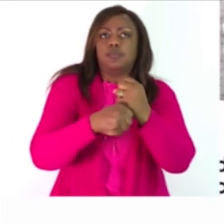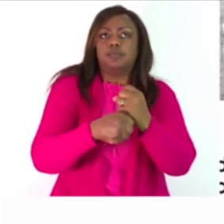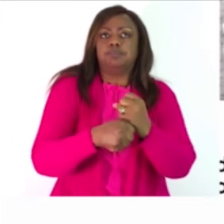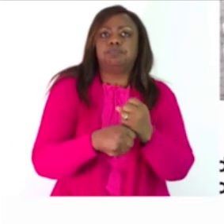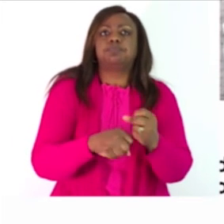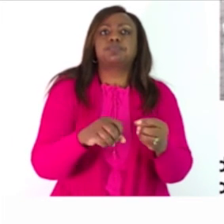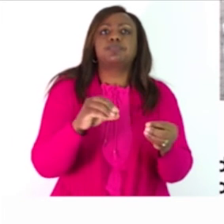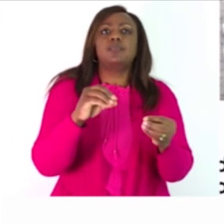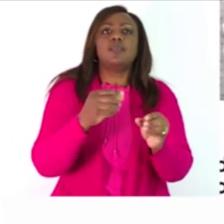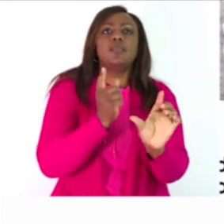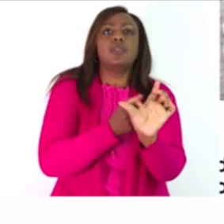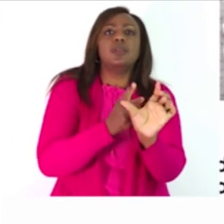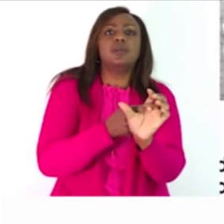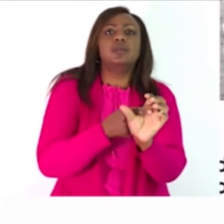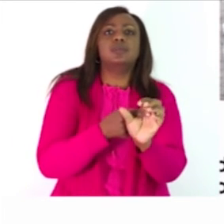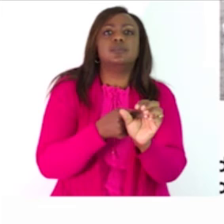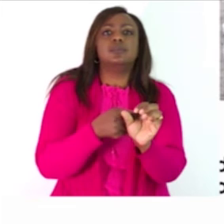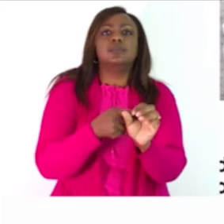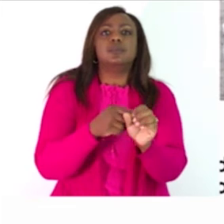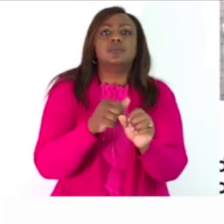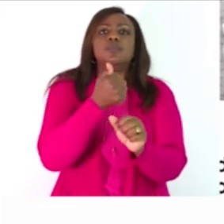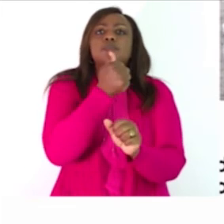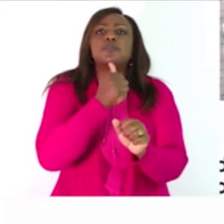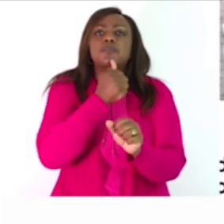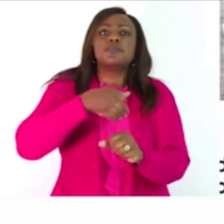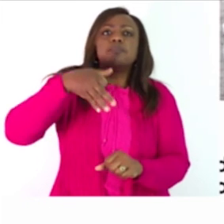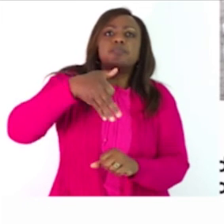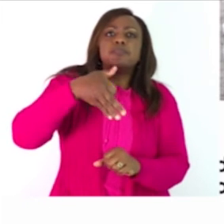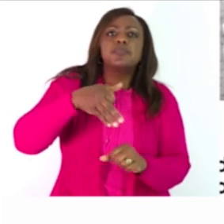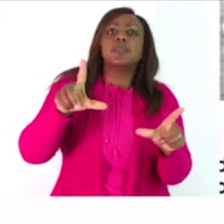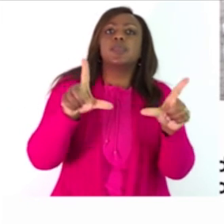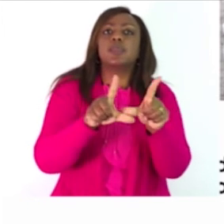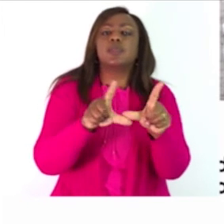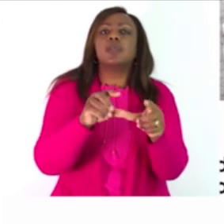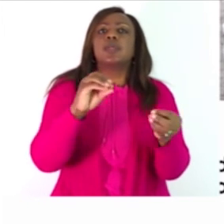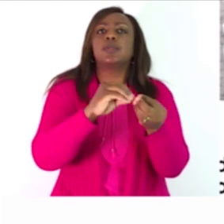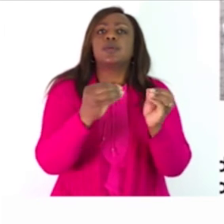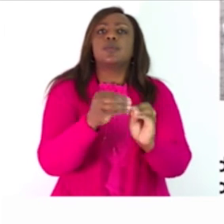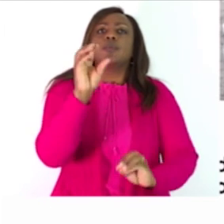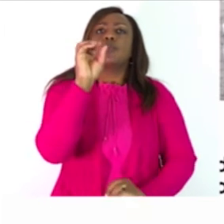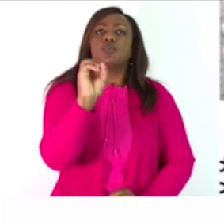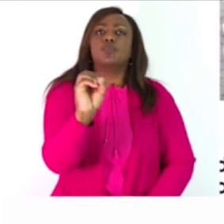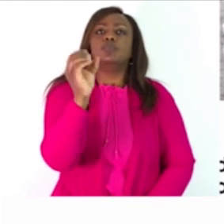is Alcoholics Anonymous Namibia, which is found in Windhoek, and the number is